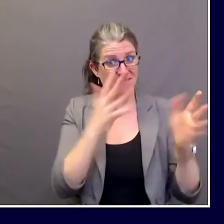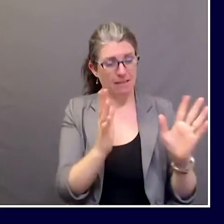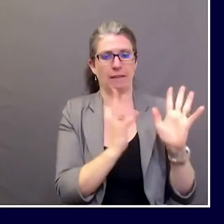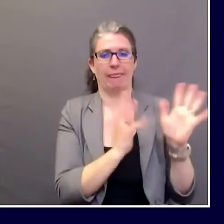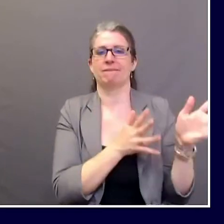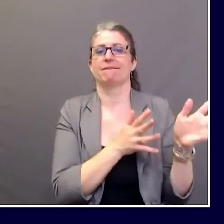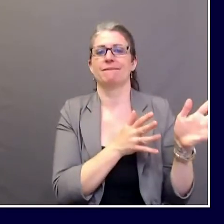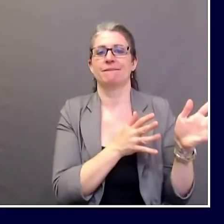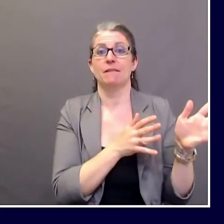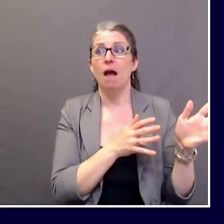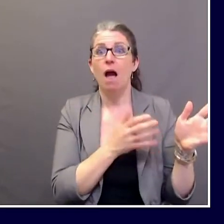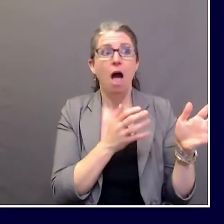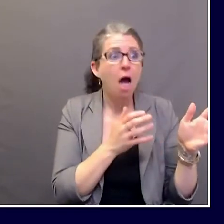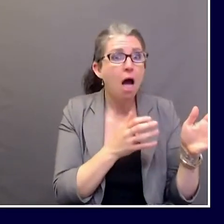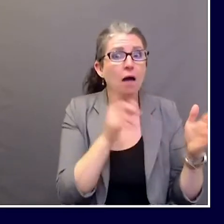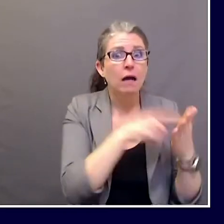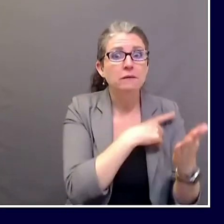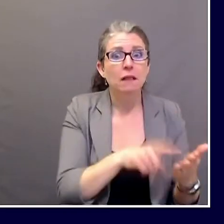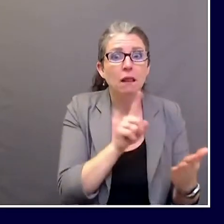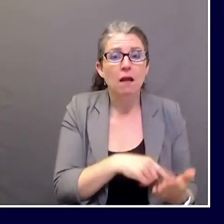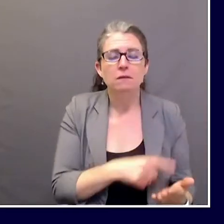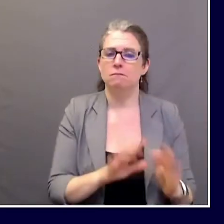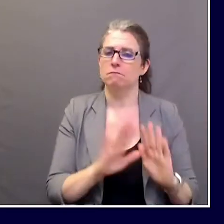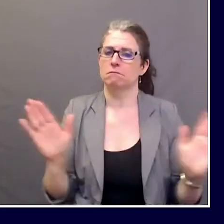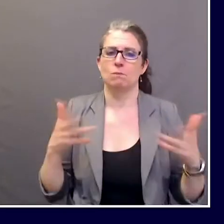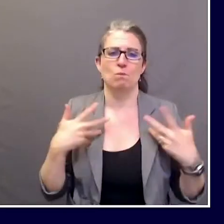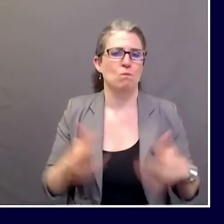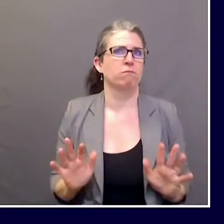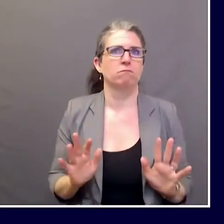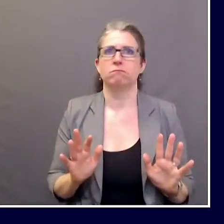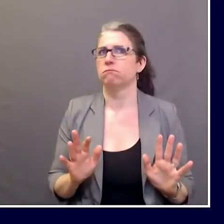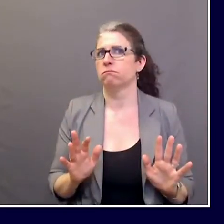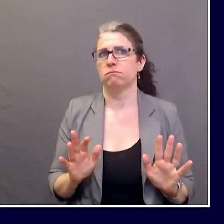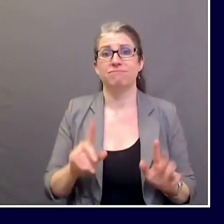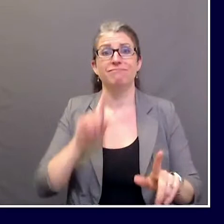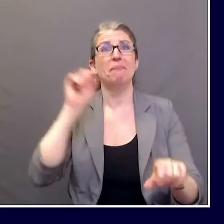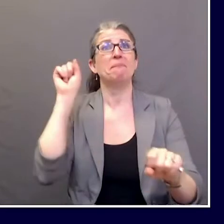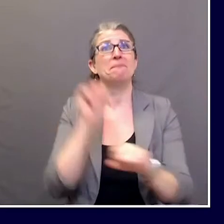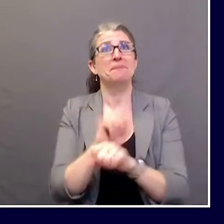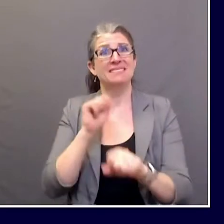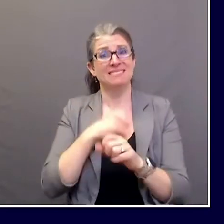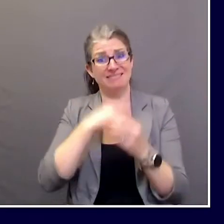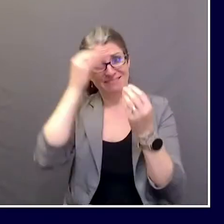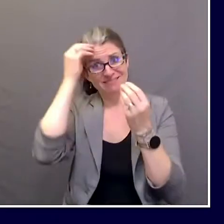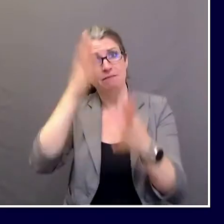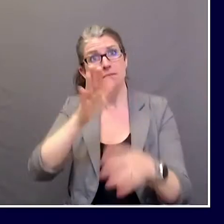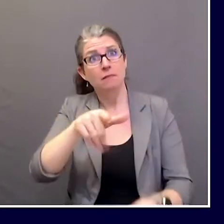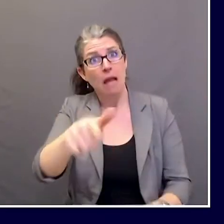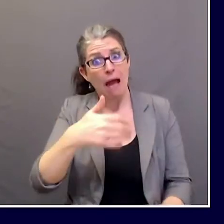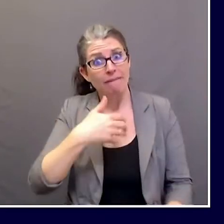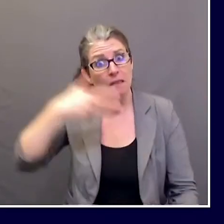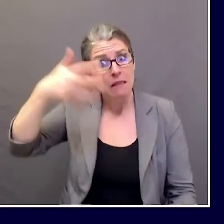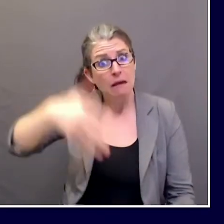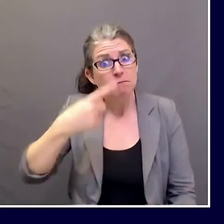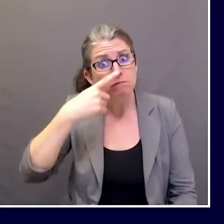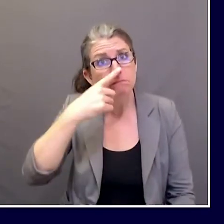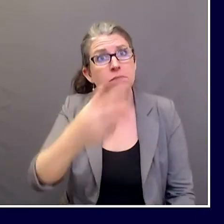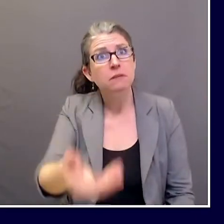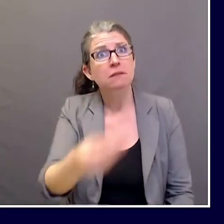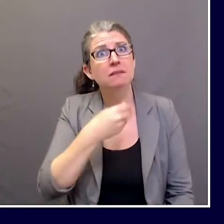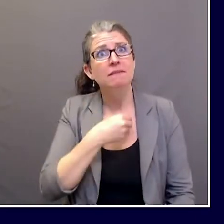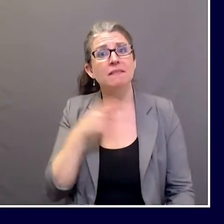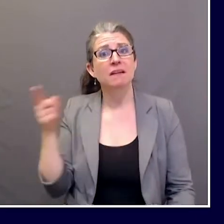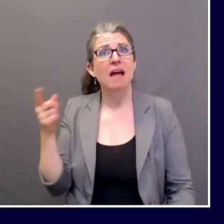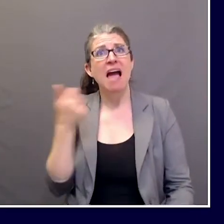doses because that would entail the cancellation, then we'll move on to the next spot on our inventory list where we see doses available on